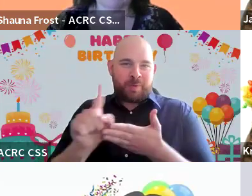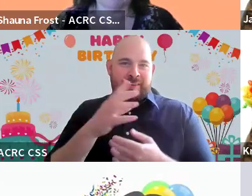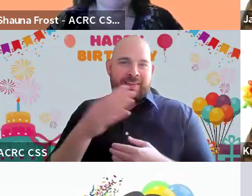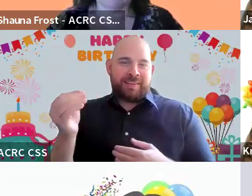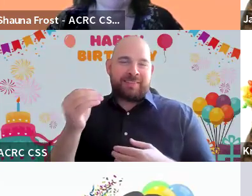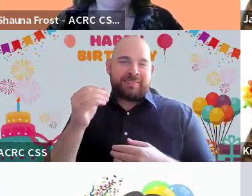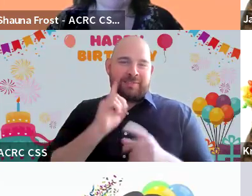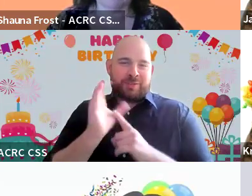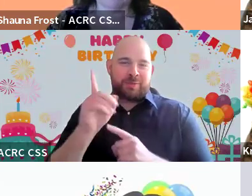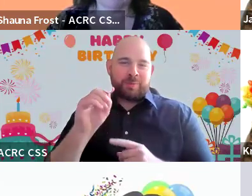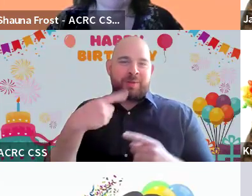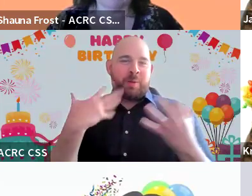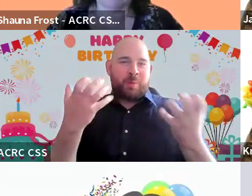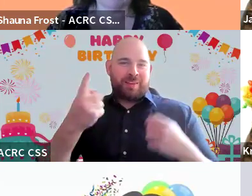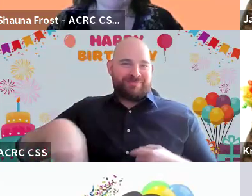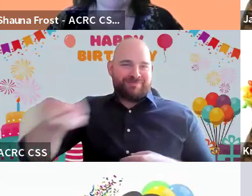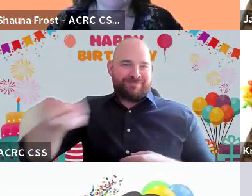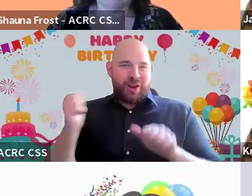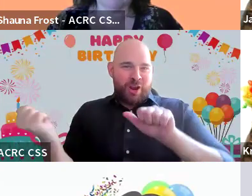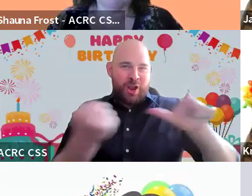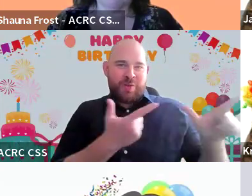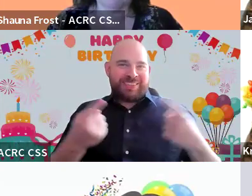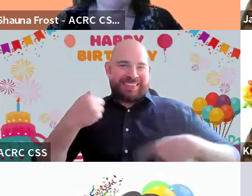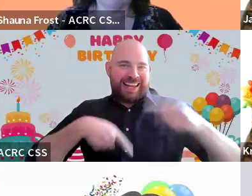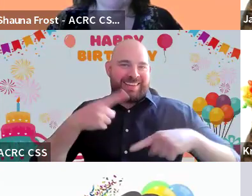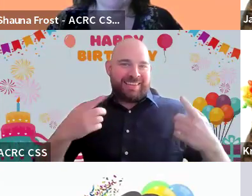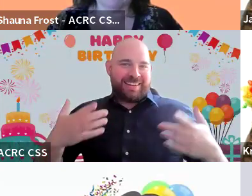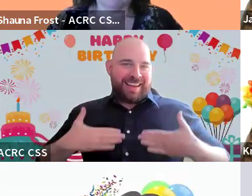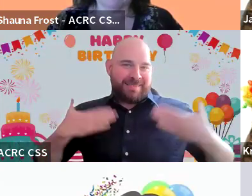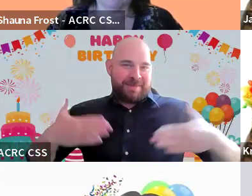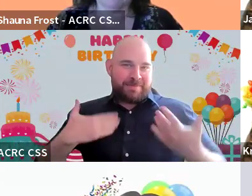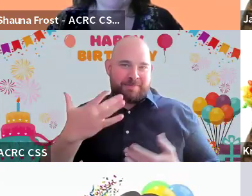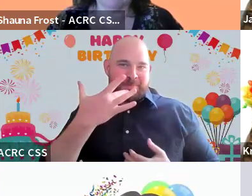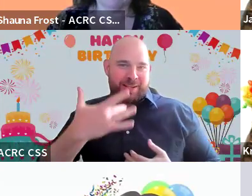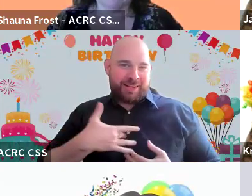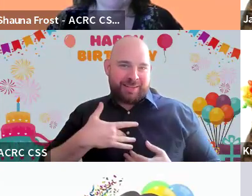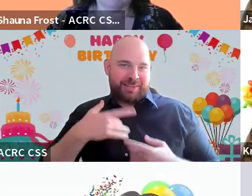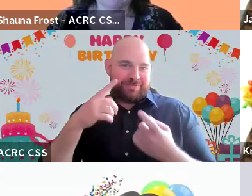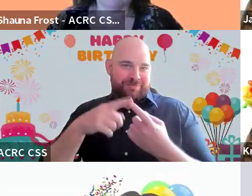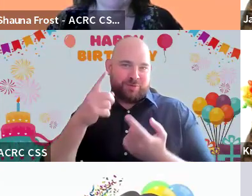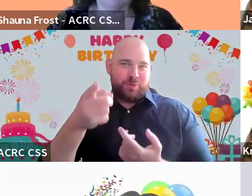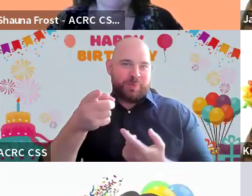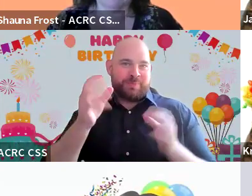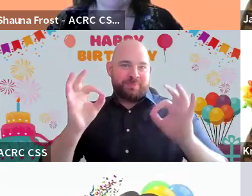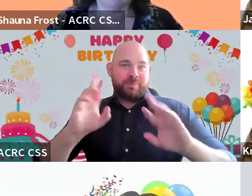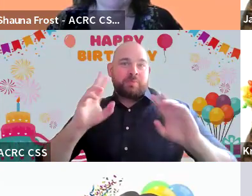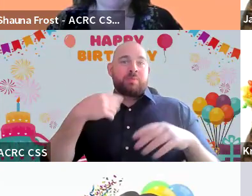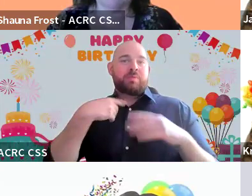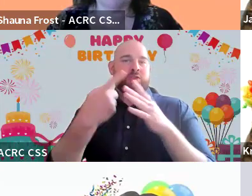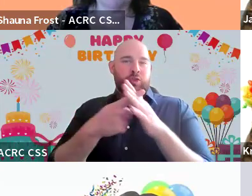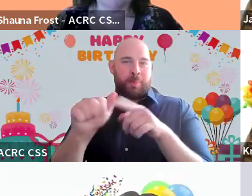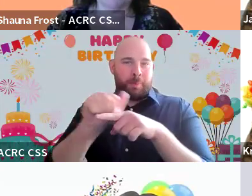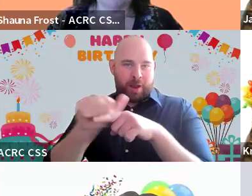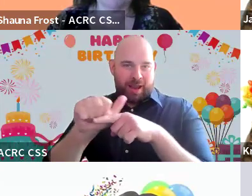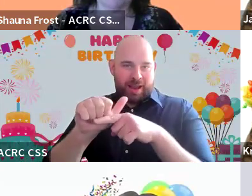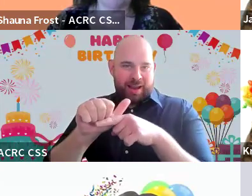All right. Before sign of the week in Duck Culture 101, I want everyone to sign happy birthday